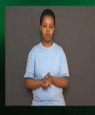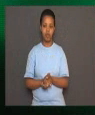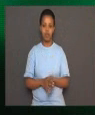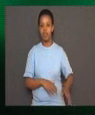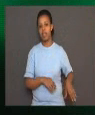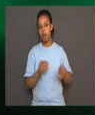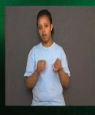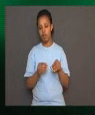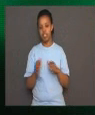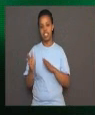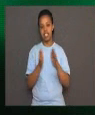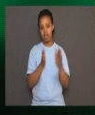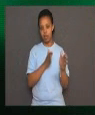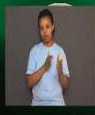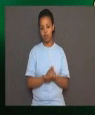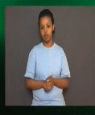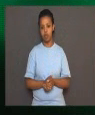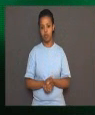Students, let's get ready.